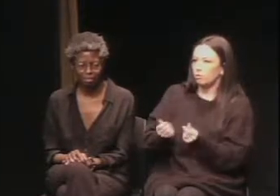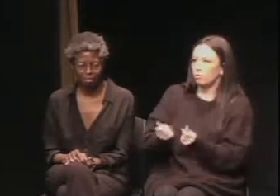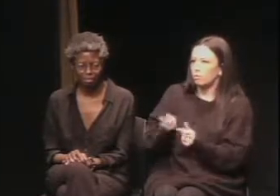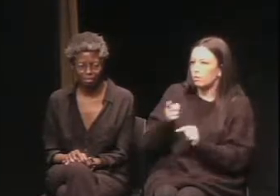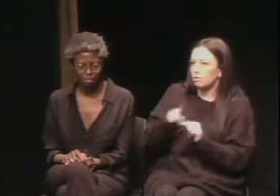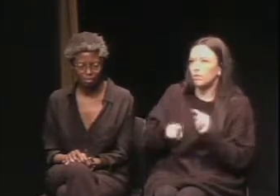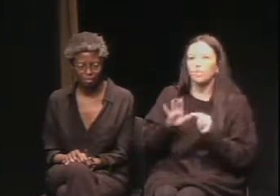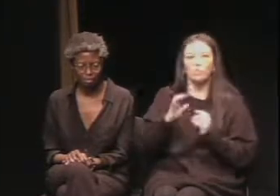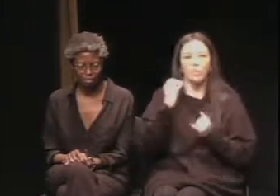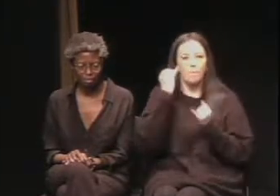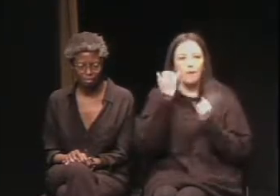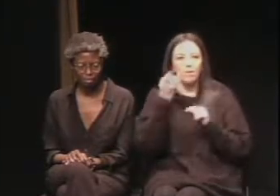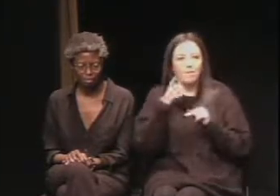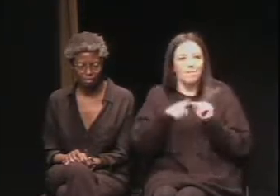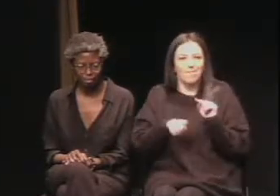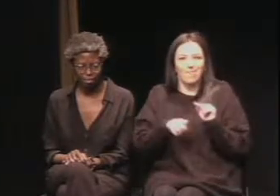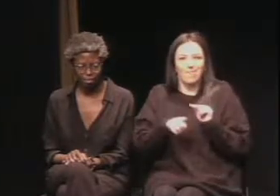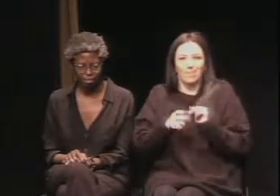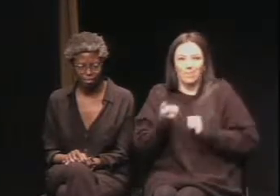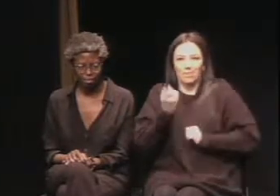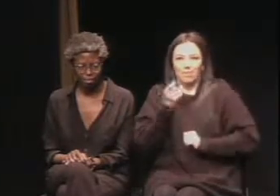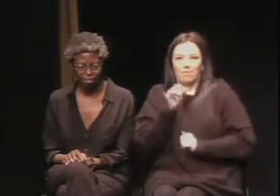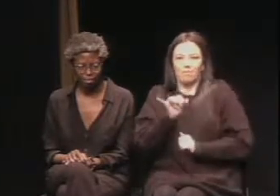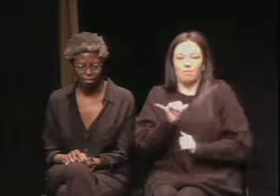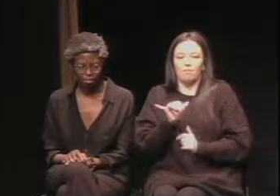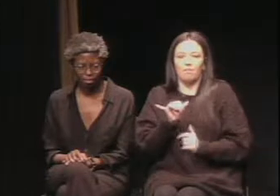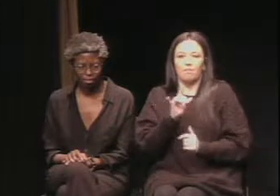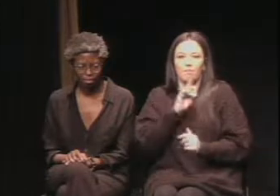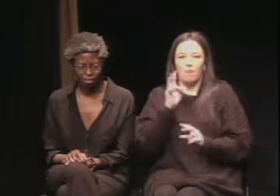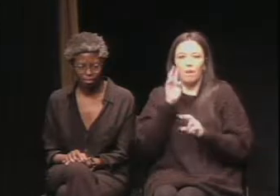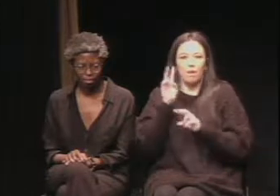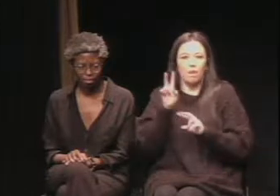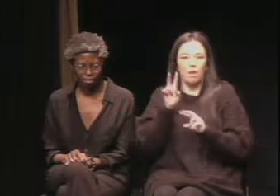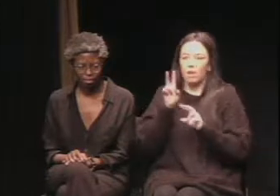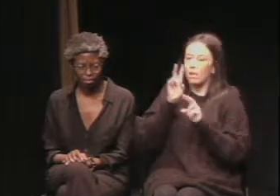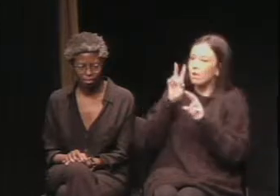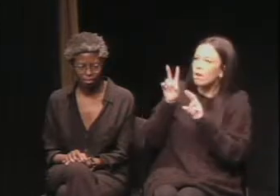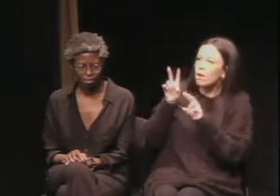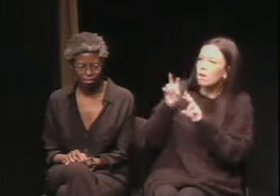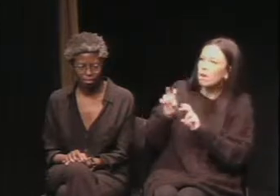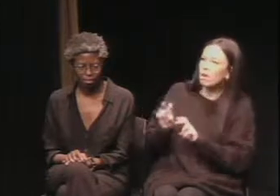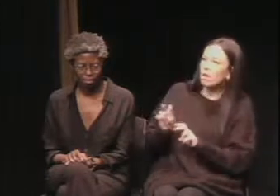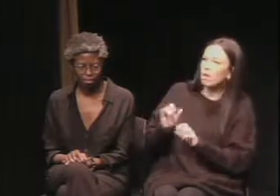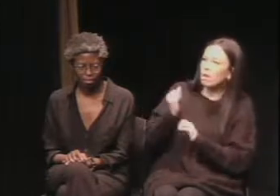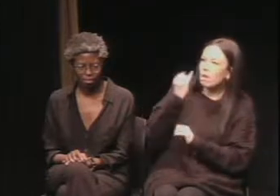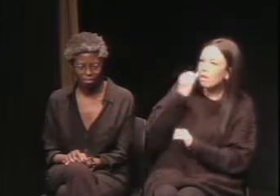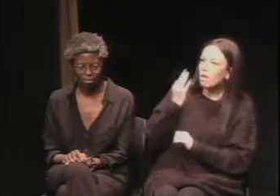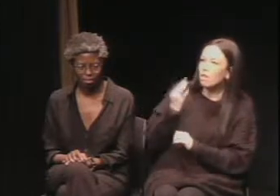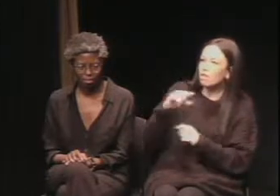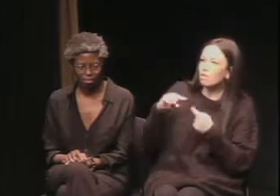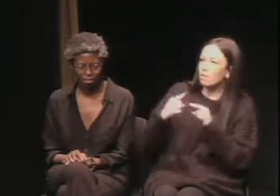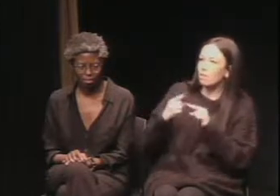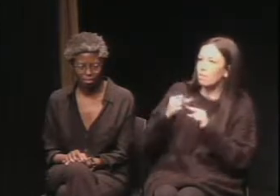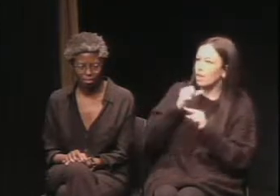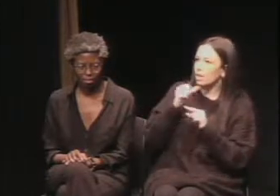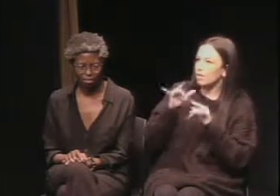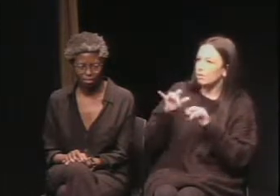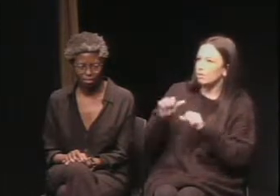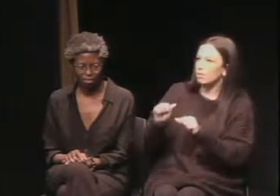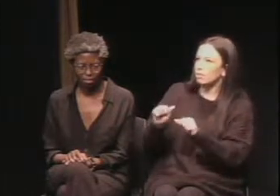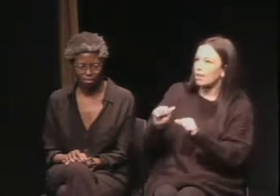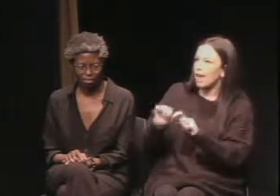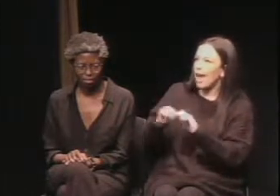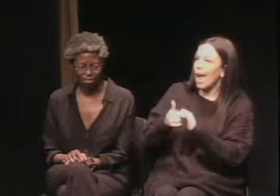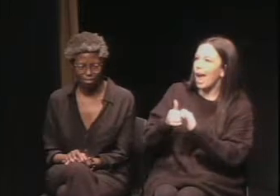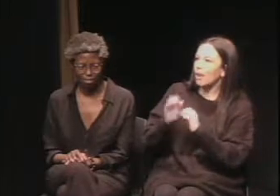your imagination can't even go it can't. I'm looking at her and I'm like, if the pain doesn't go anywhere, where do you fit the